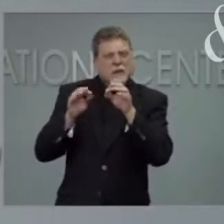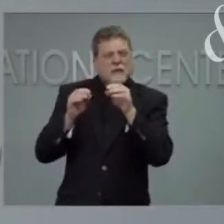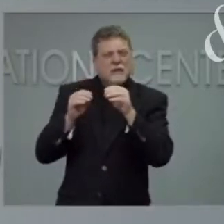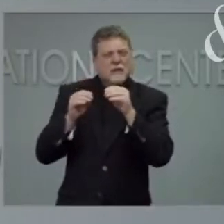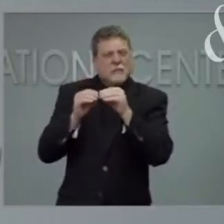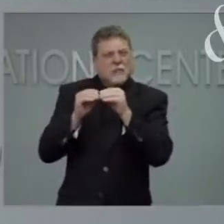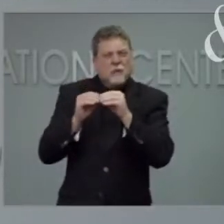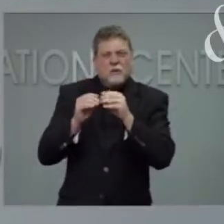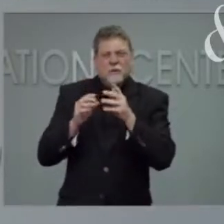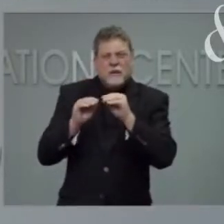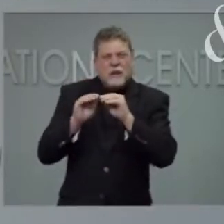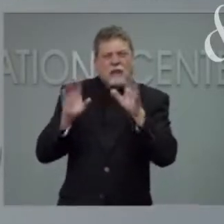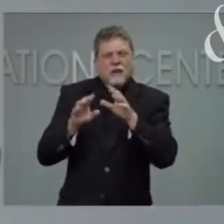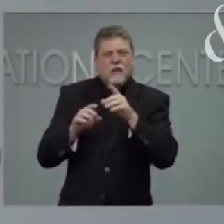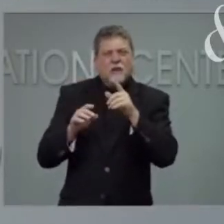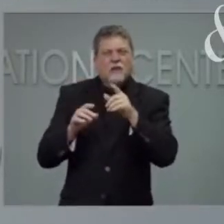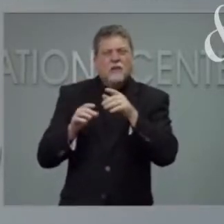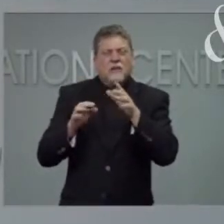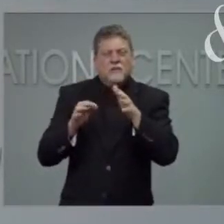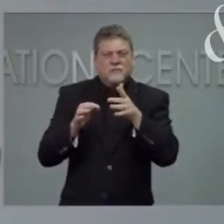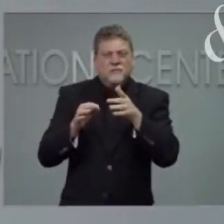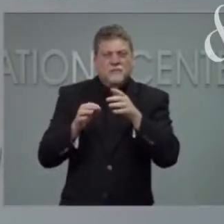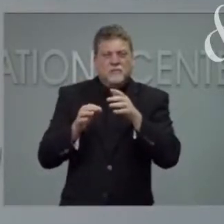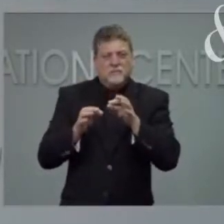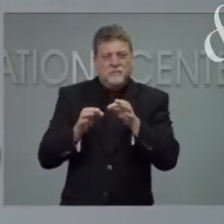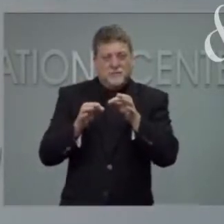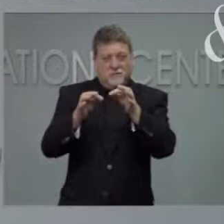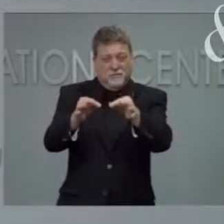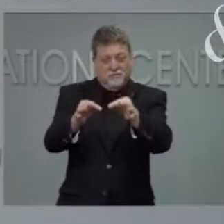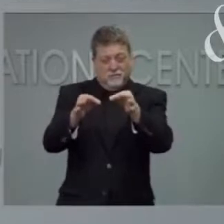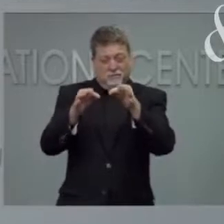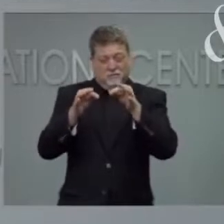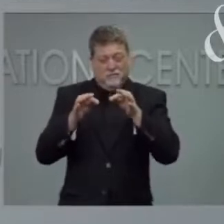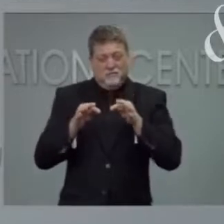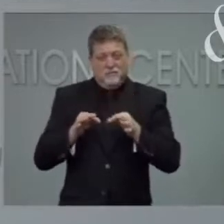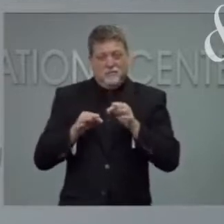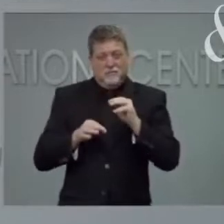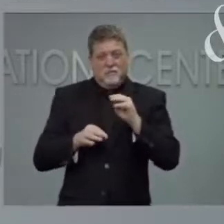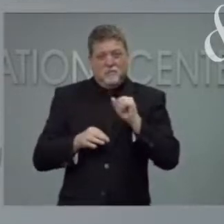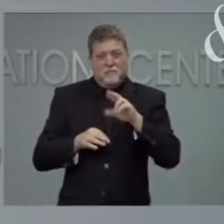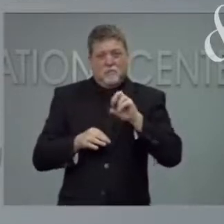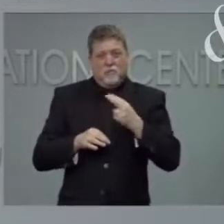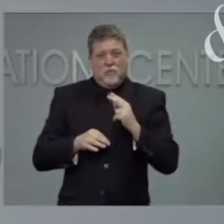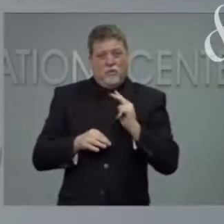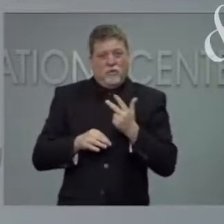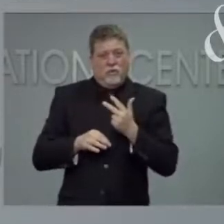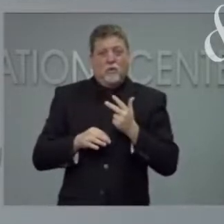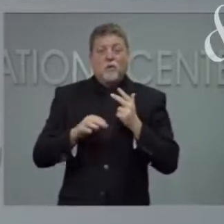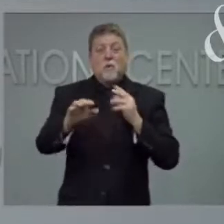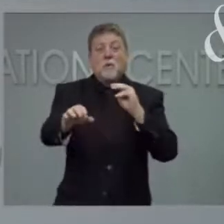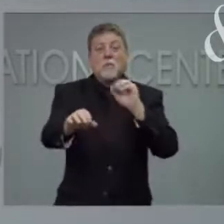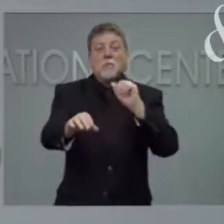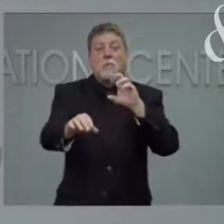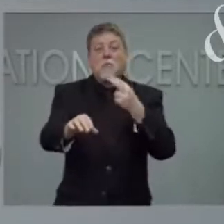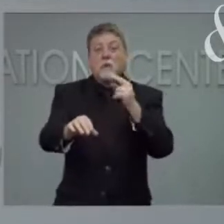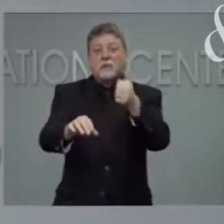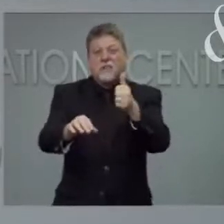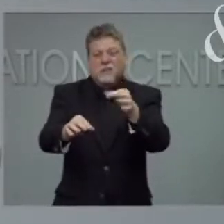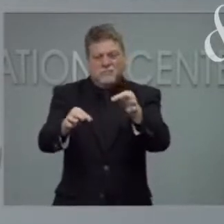to accelerate from March 10th to March 3rd. Was there any one issue that was the tipping point in convincing you to do